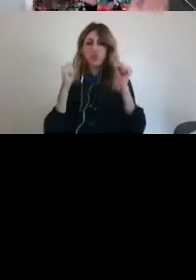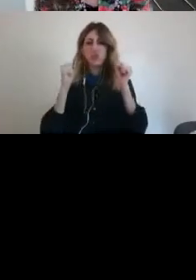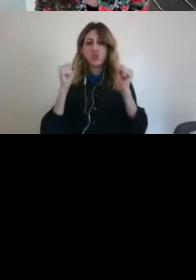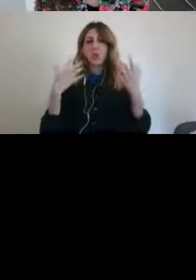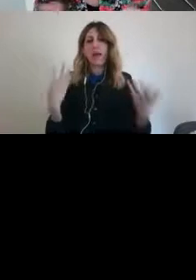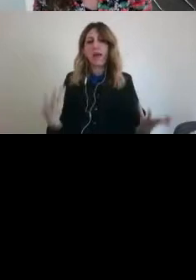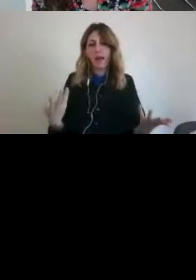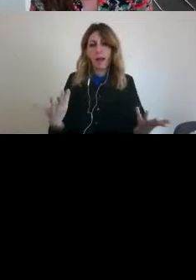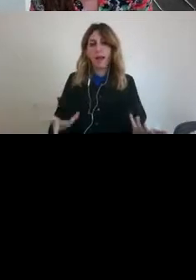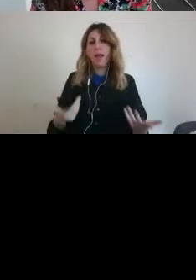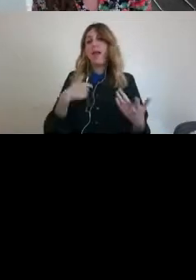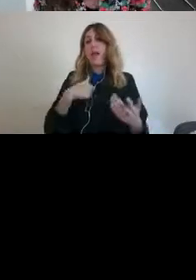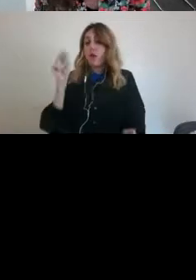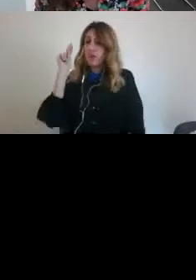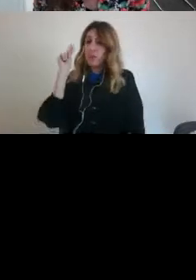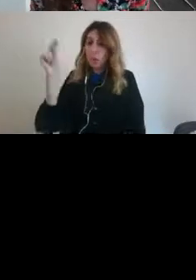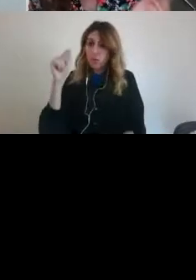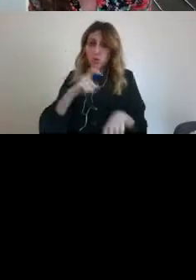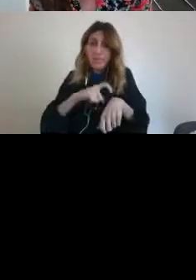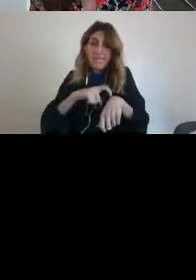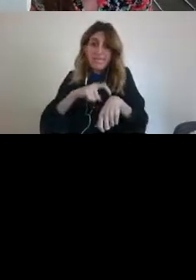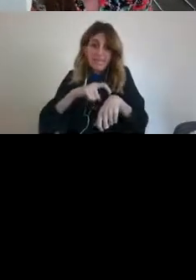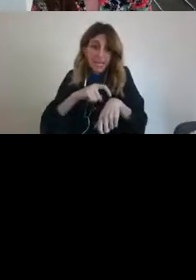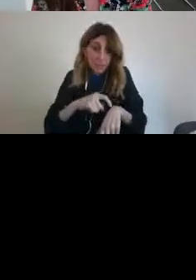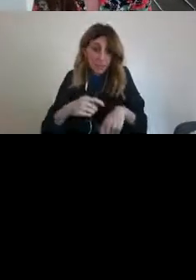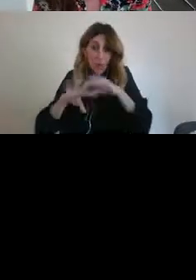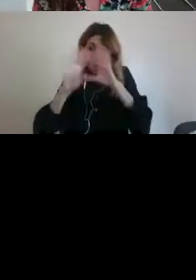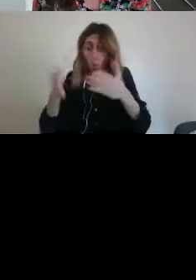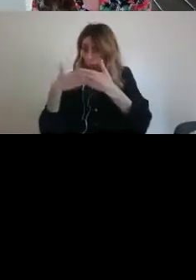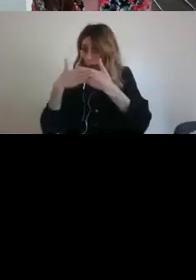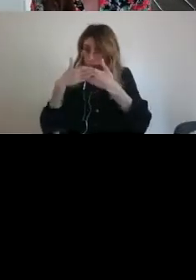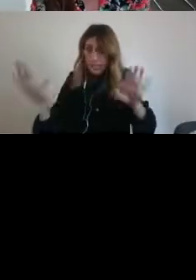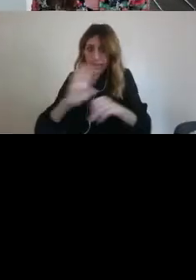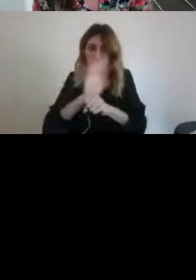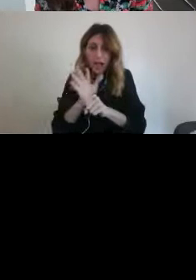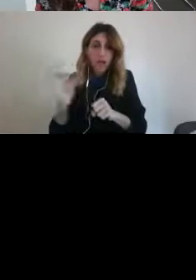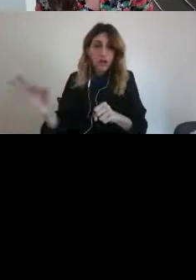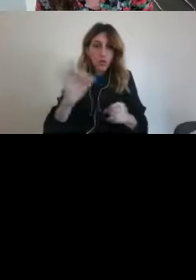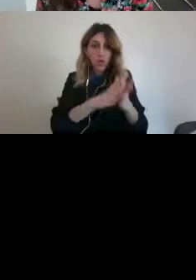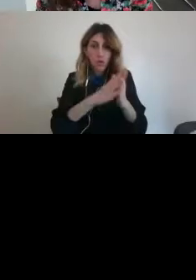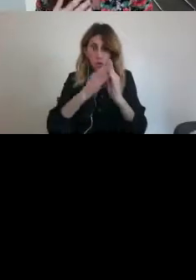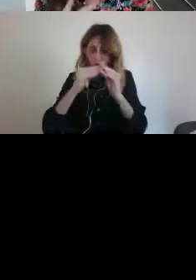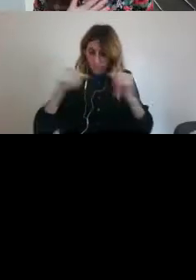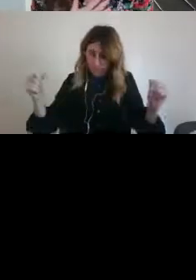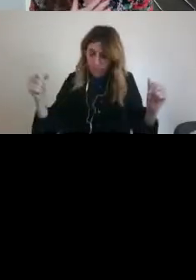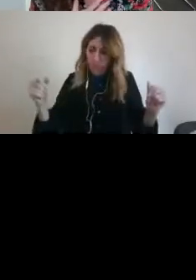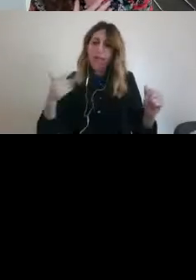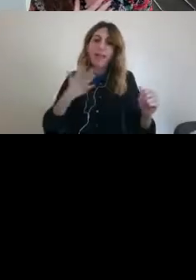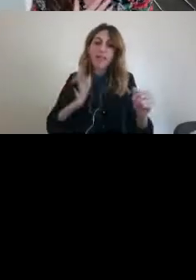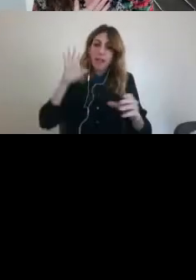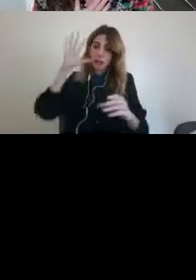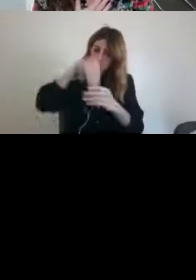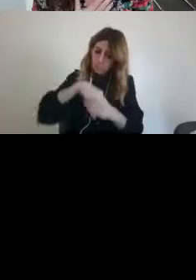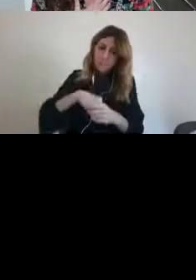we can manage, I would be honored to visit a WordCamp Greece in person. So, the